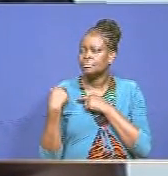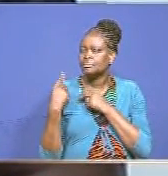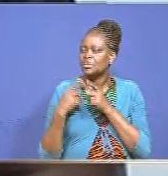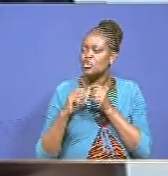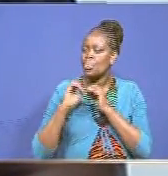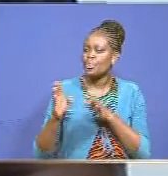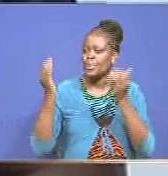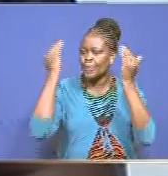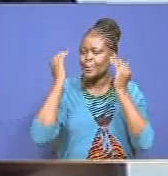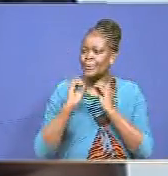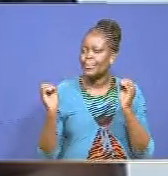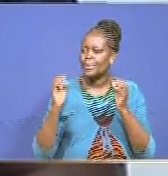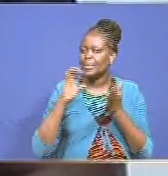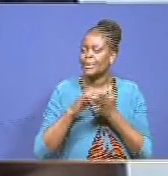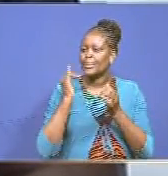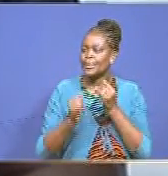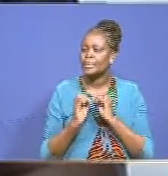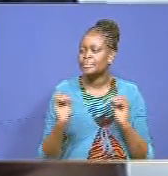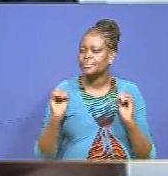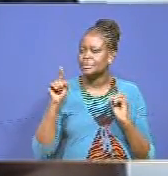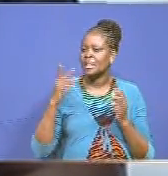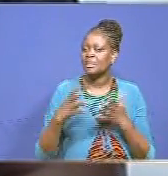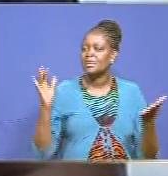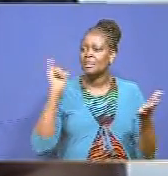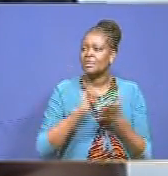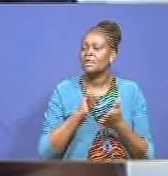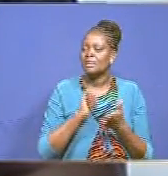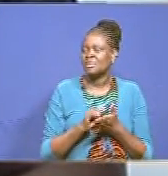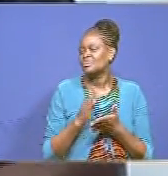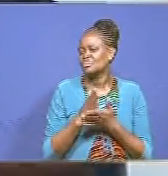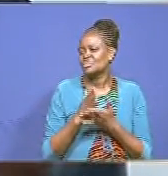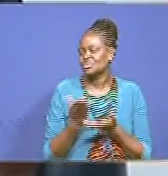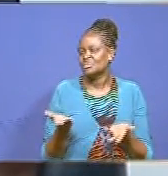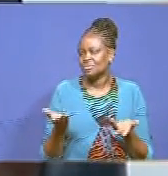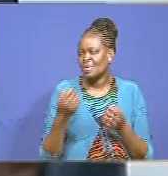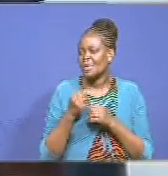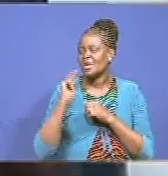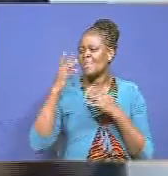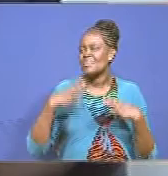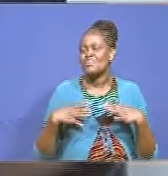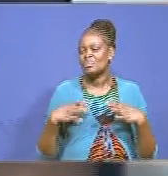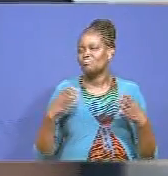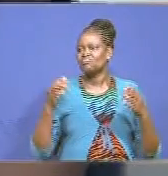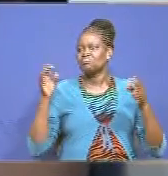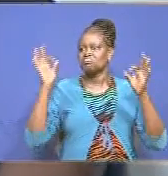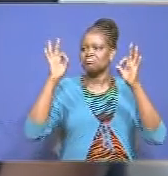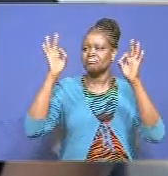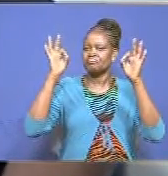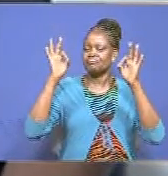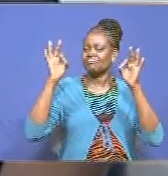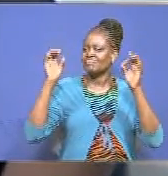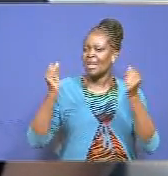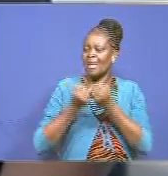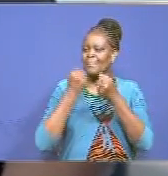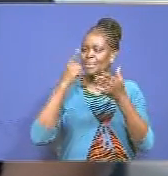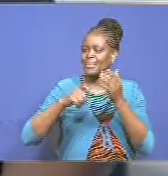taken to court and cases concluded. I think these are things that are really making Kenyans wonder, like, what's up? Mm-hmm. What's